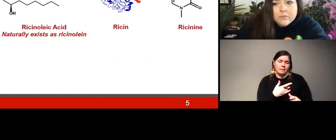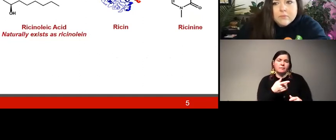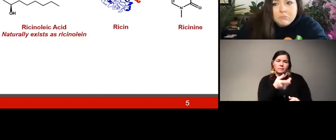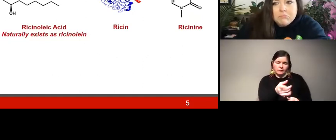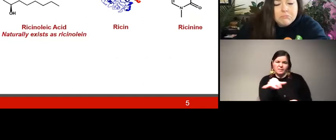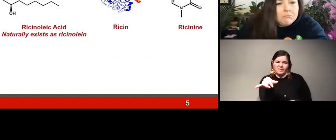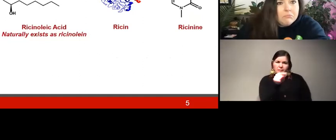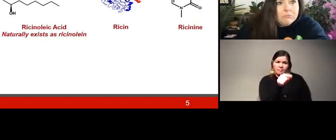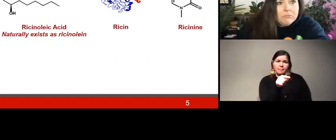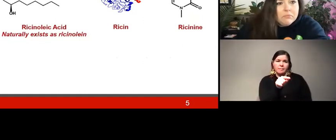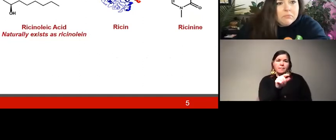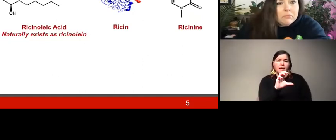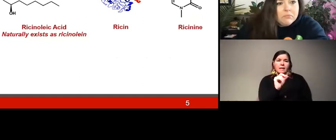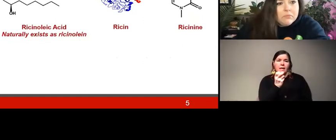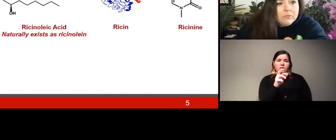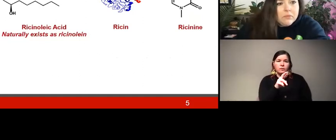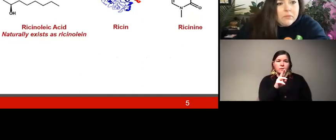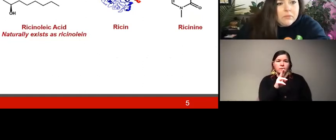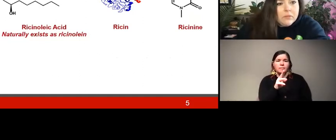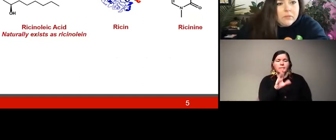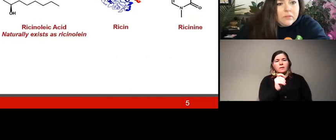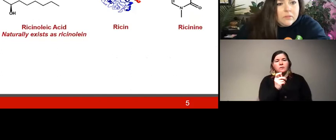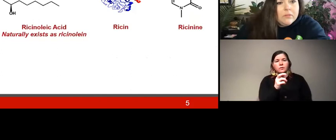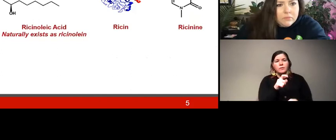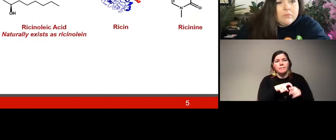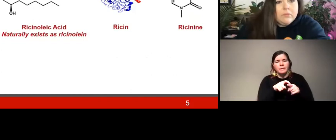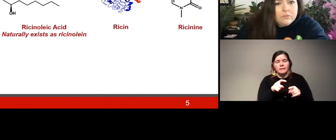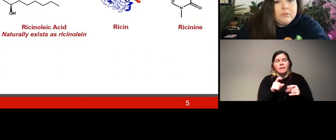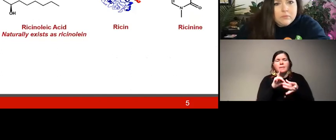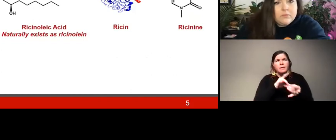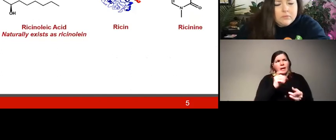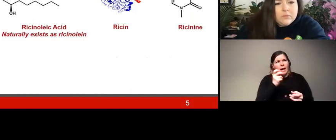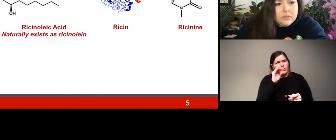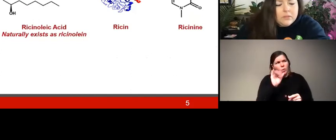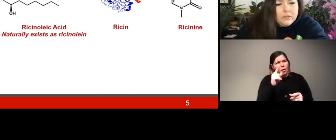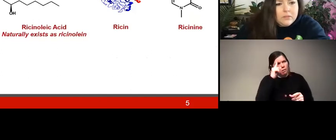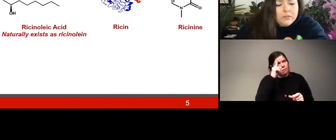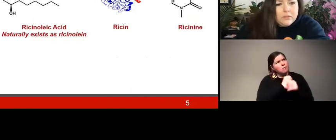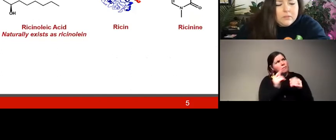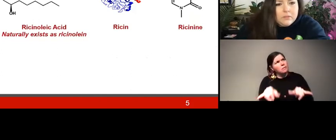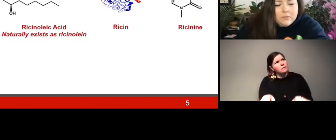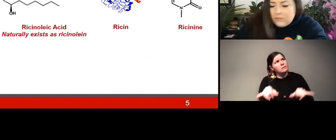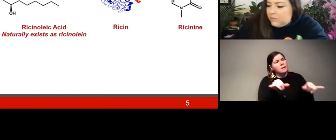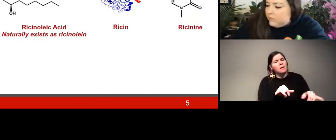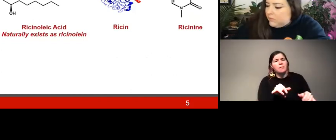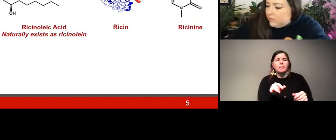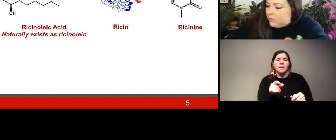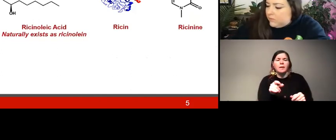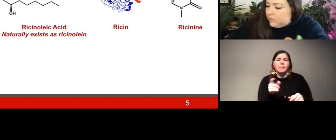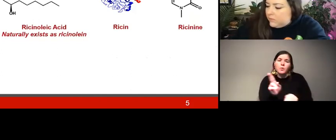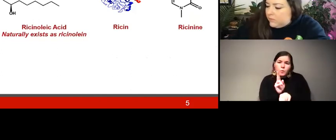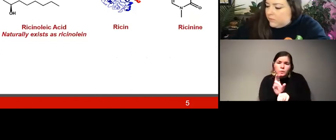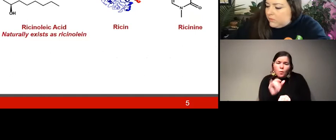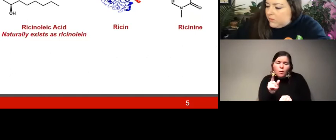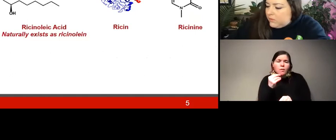plant source. So this is the castor bean plant, and you might be familiar with castor oil, right? Like you might use castor oil or things like that. You might have castor oil